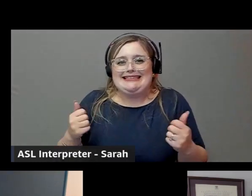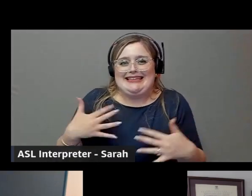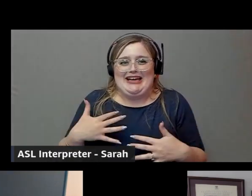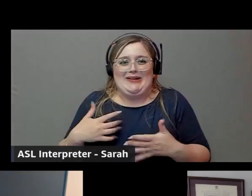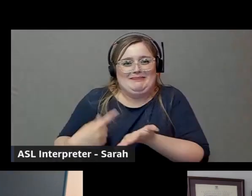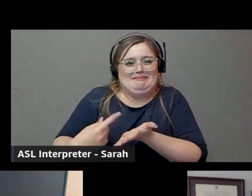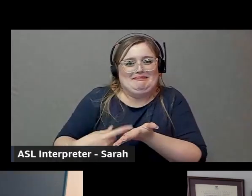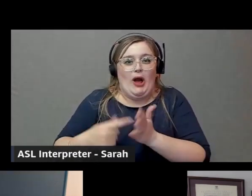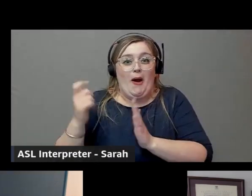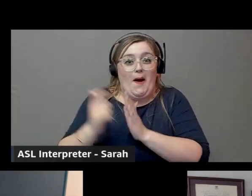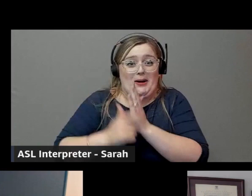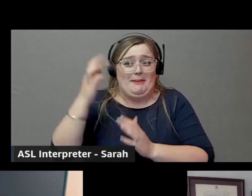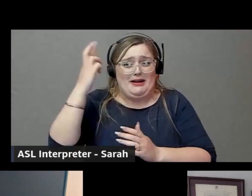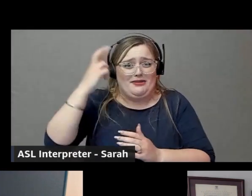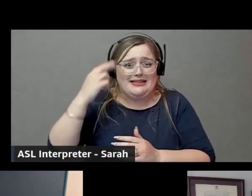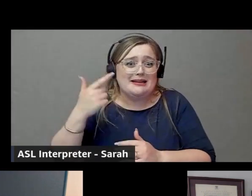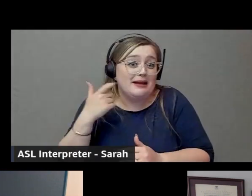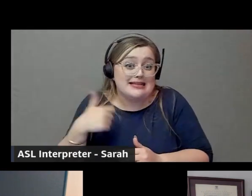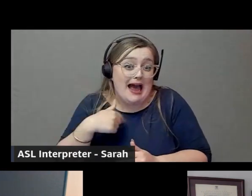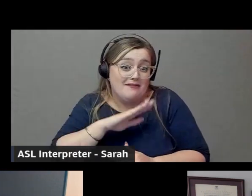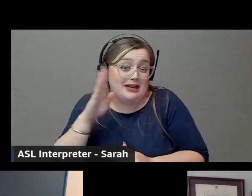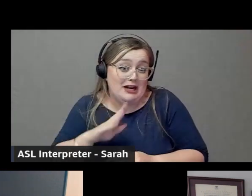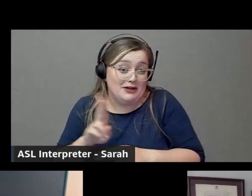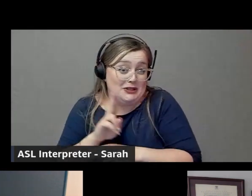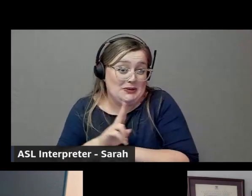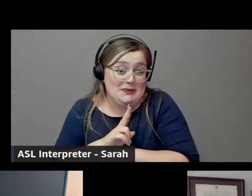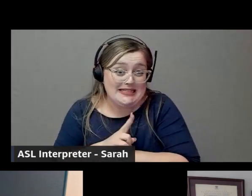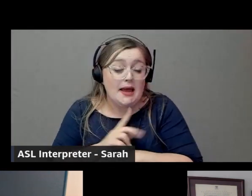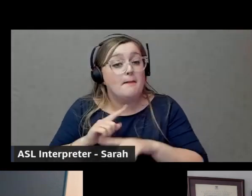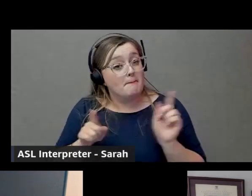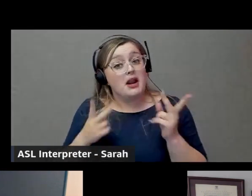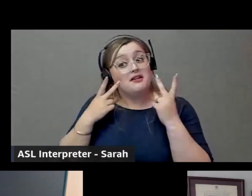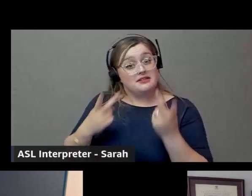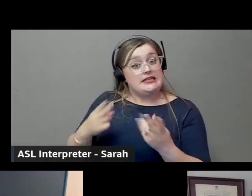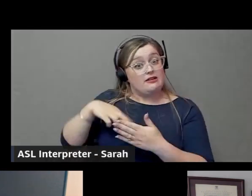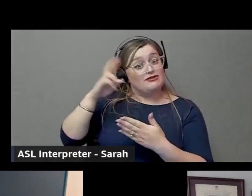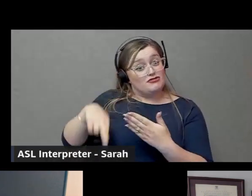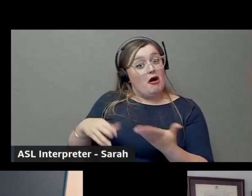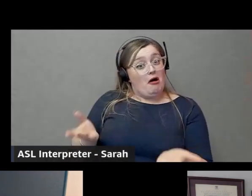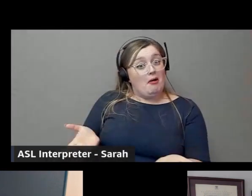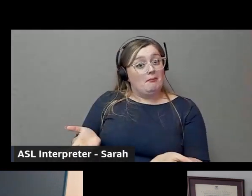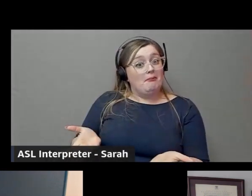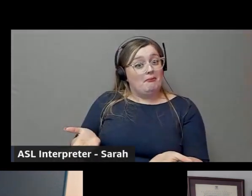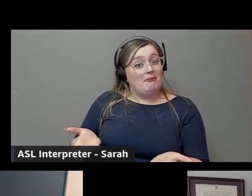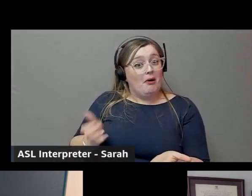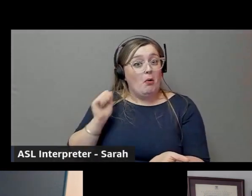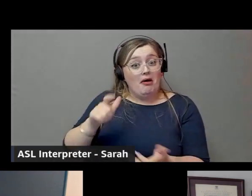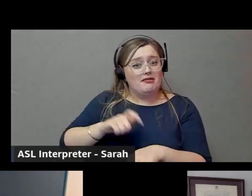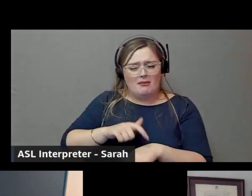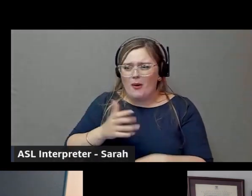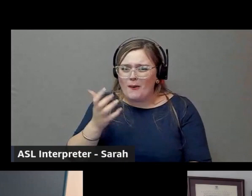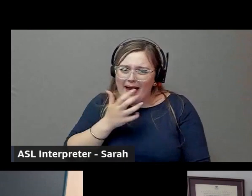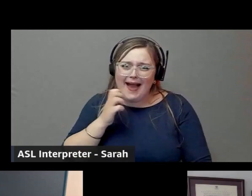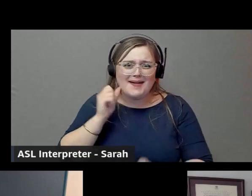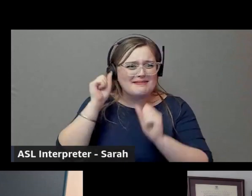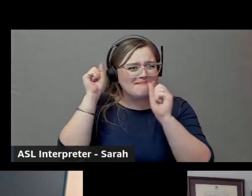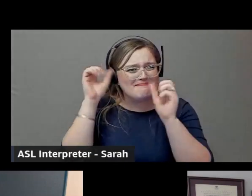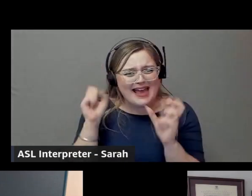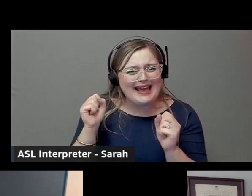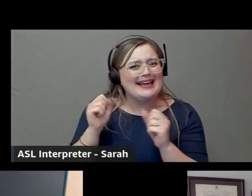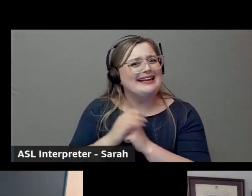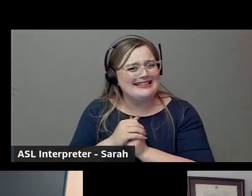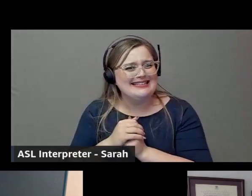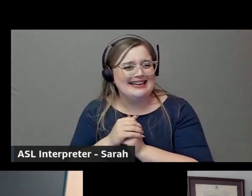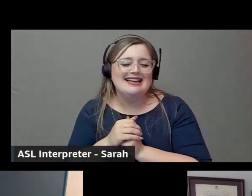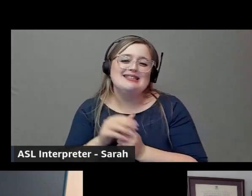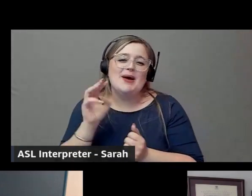I have never used it in anger, but I see the outcomes of it all the time, and it's amazing. So, Mike,